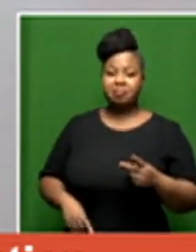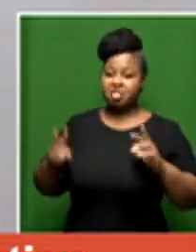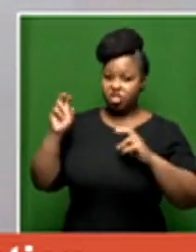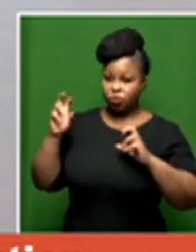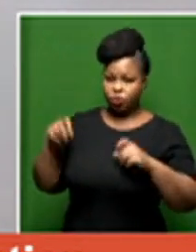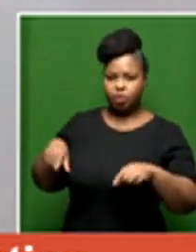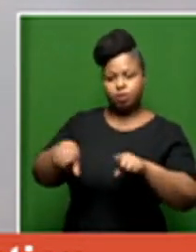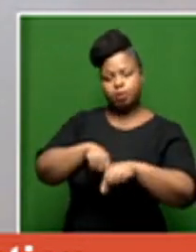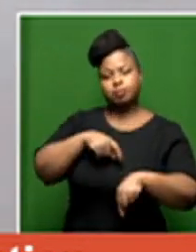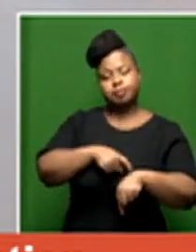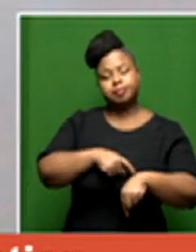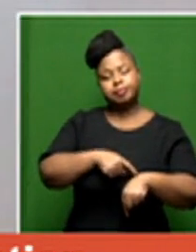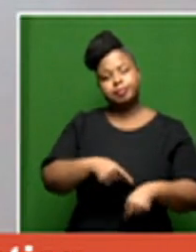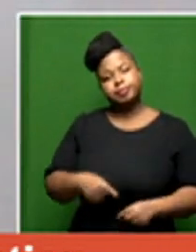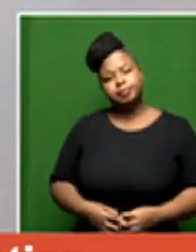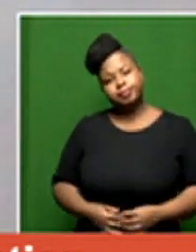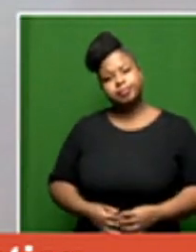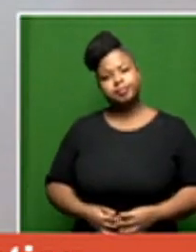issues, as well as